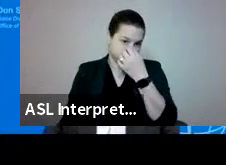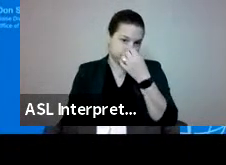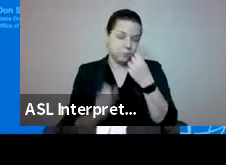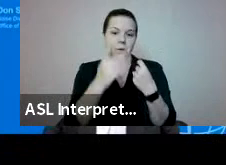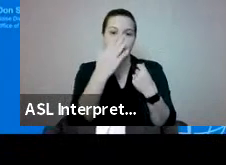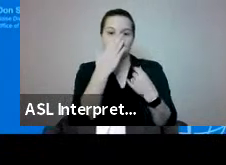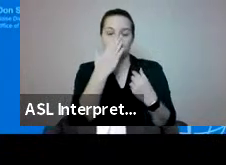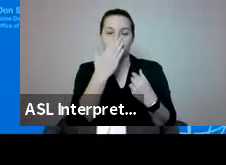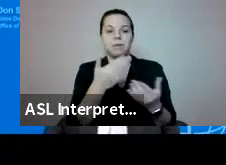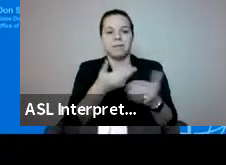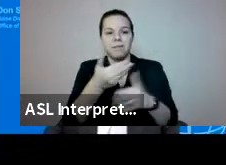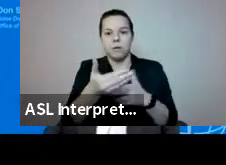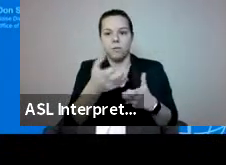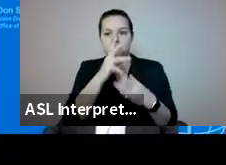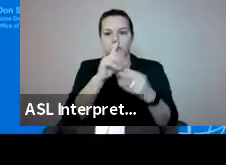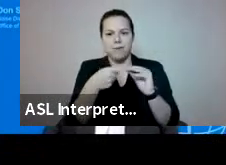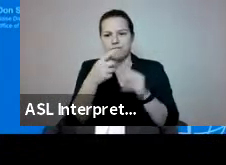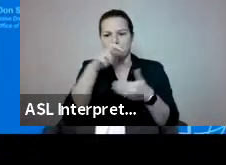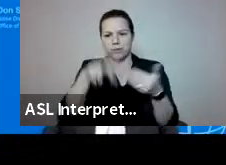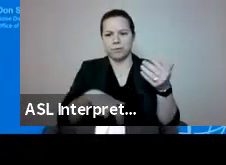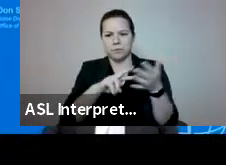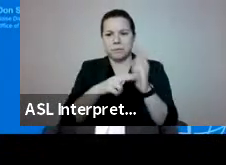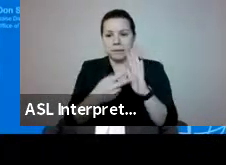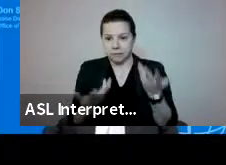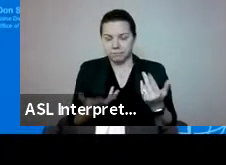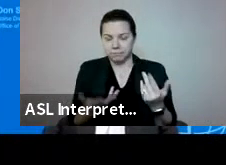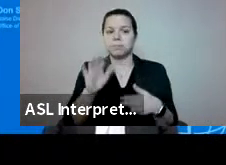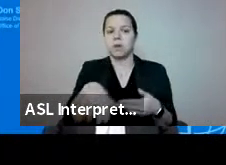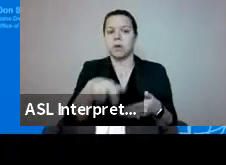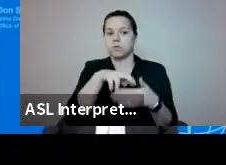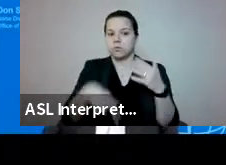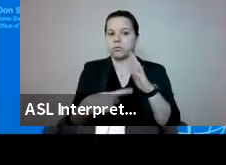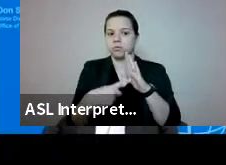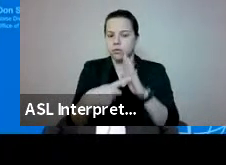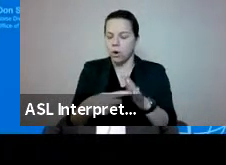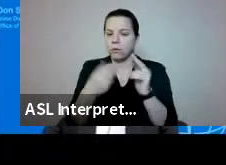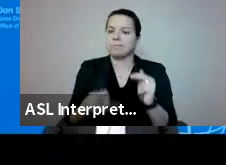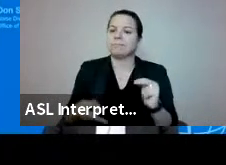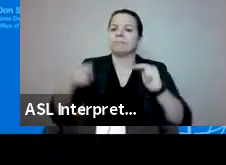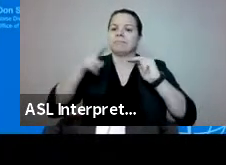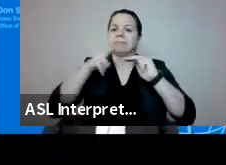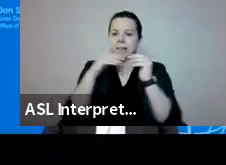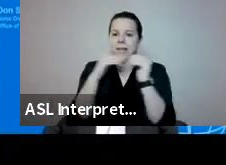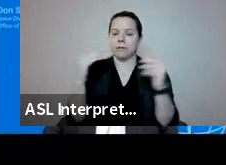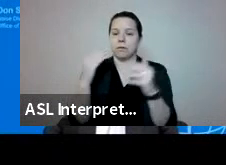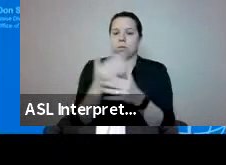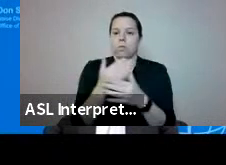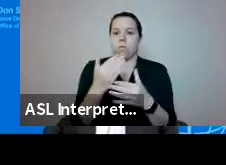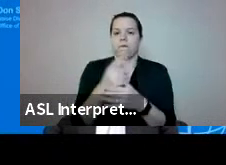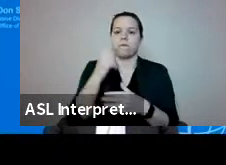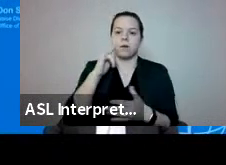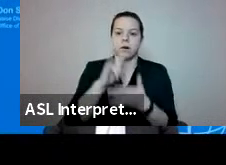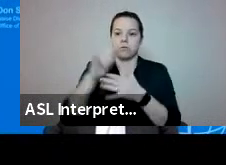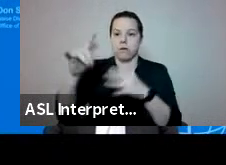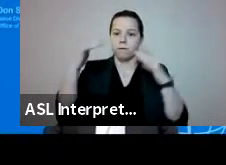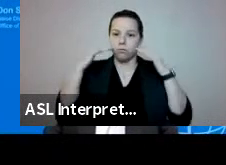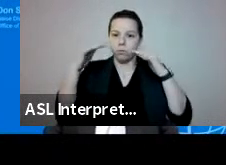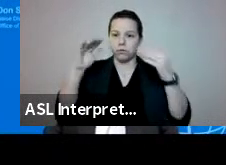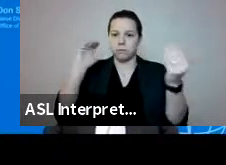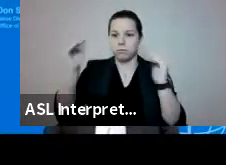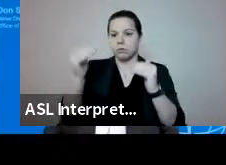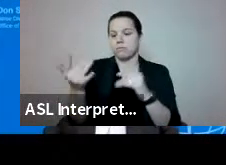mean? The results of the Neighborhood Environmental Survey show a substantial increase in the level of annoyance to aircraft noise relative to past